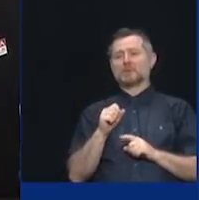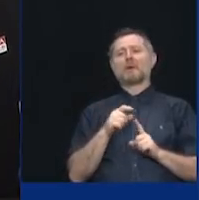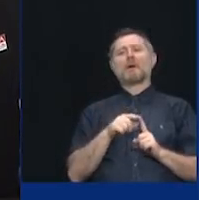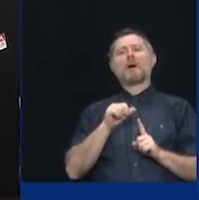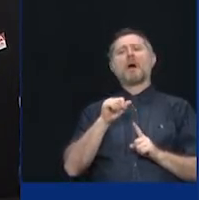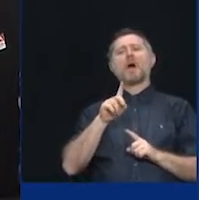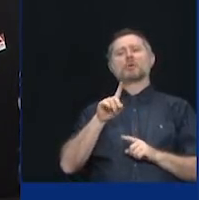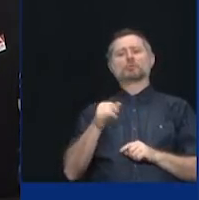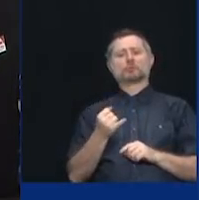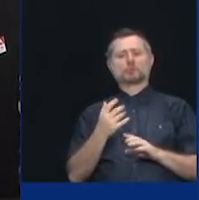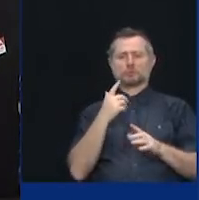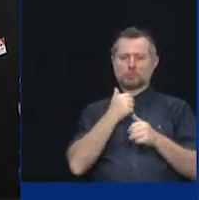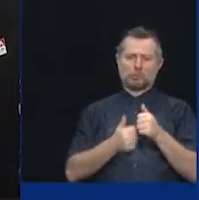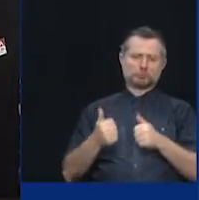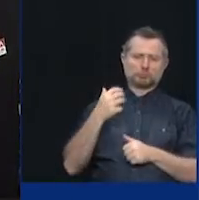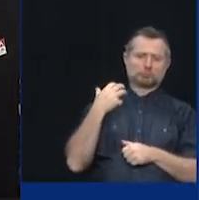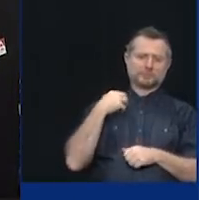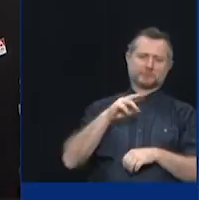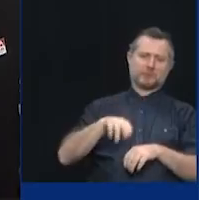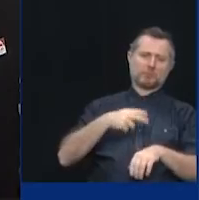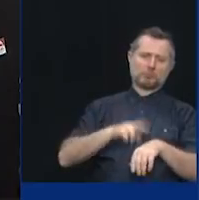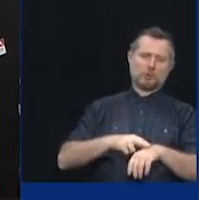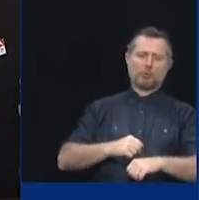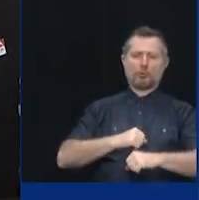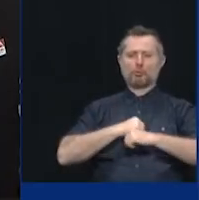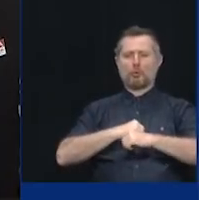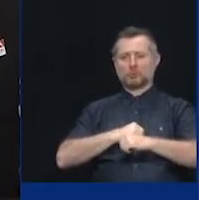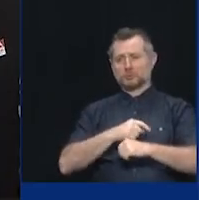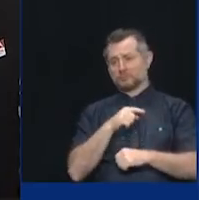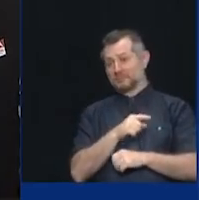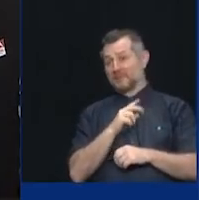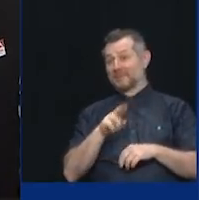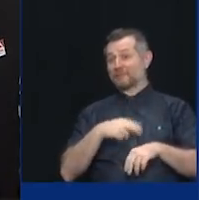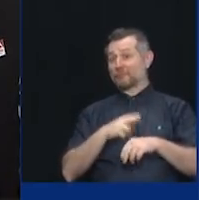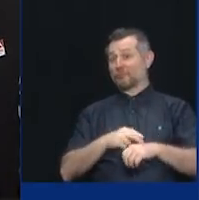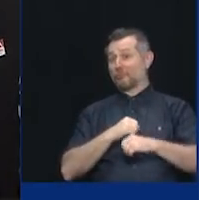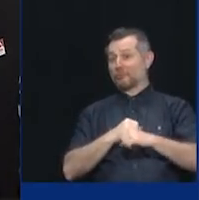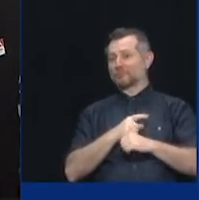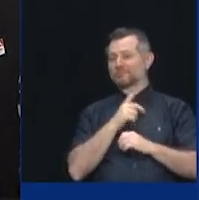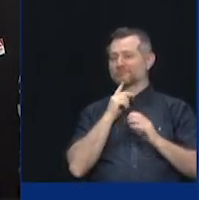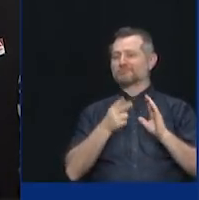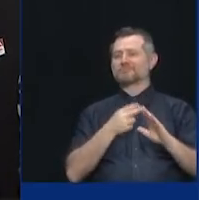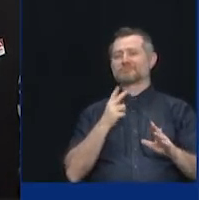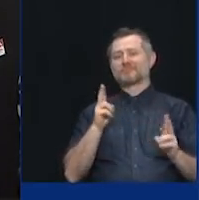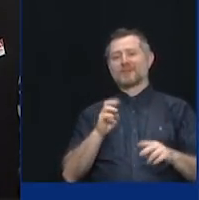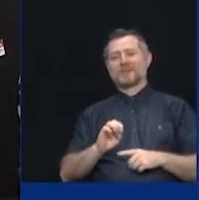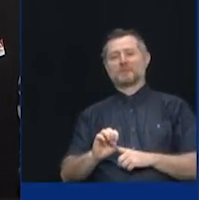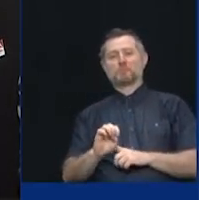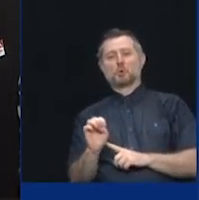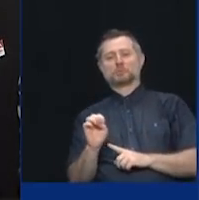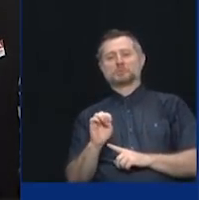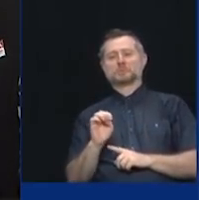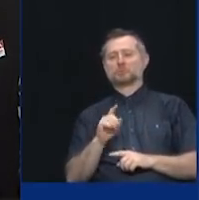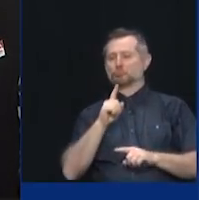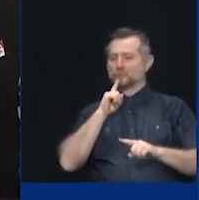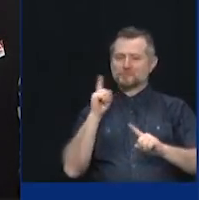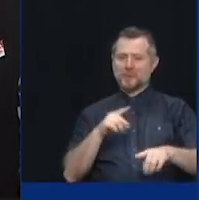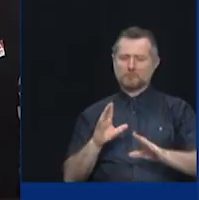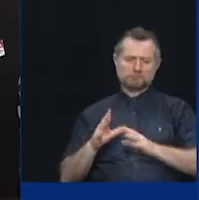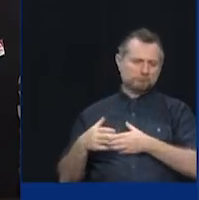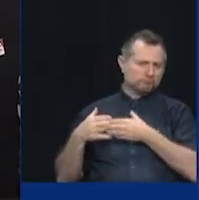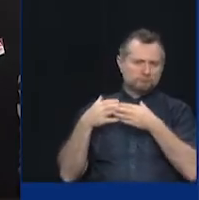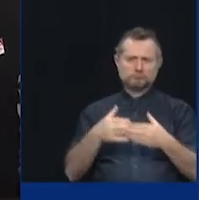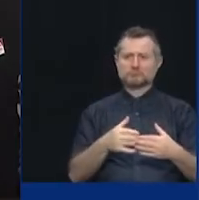is the emergency response force for New York.